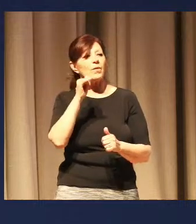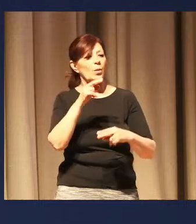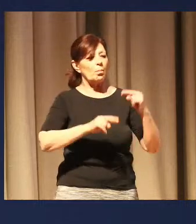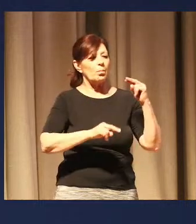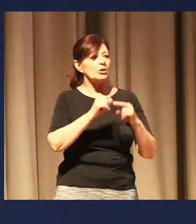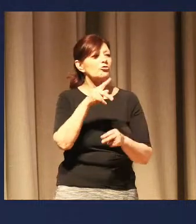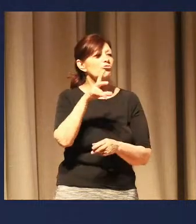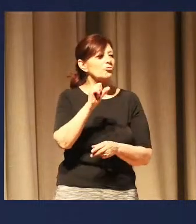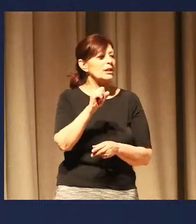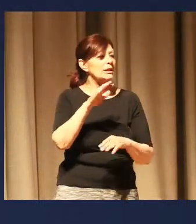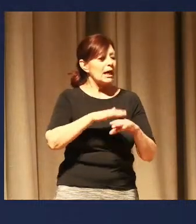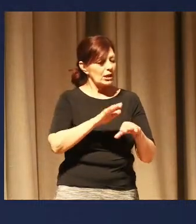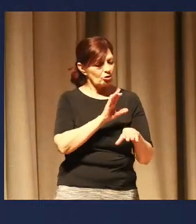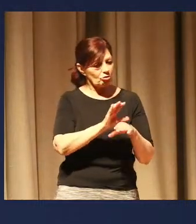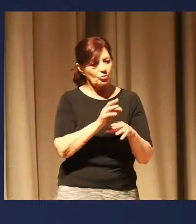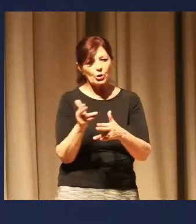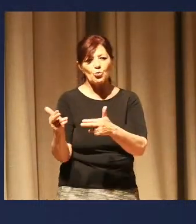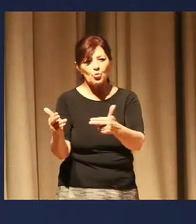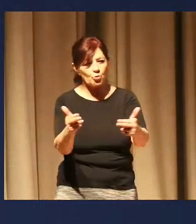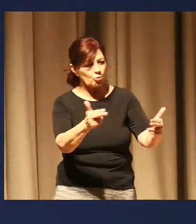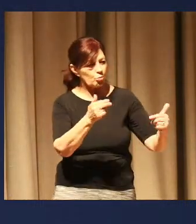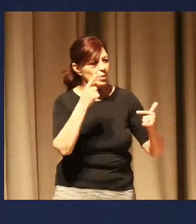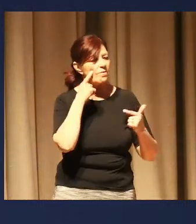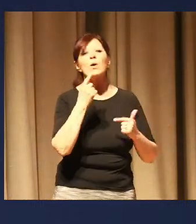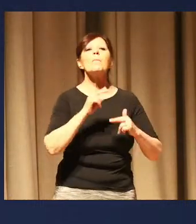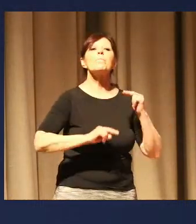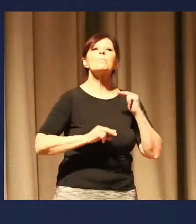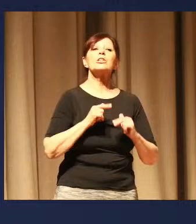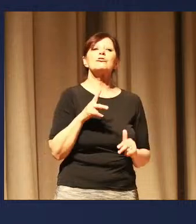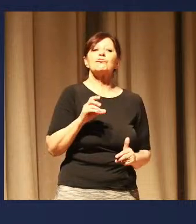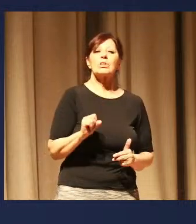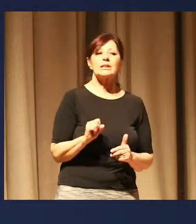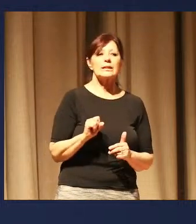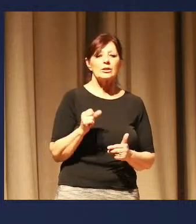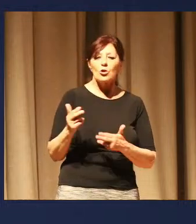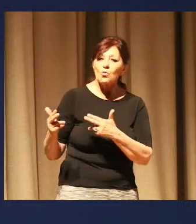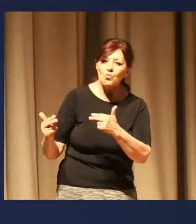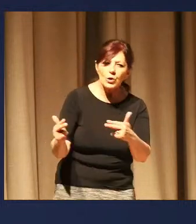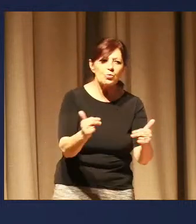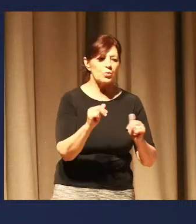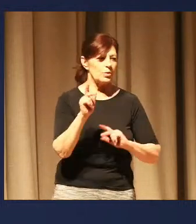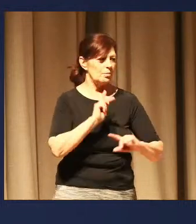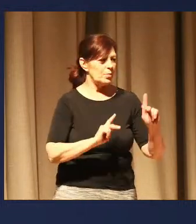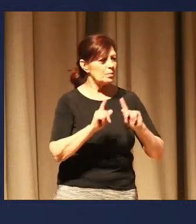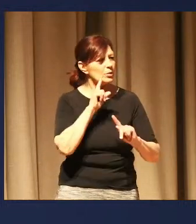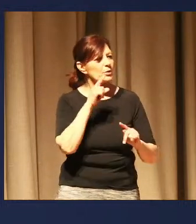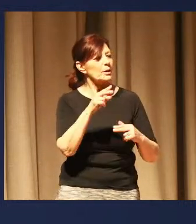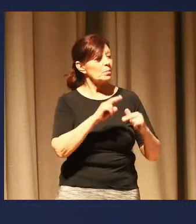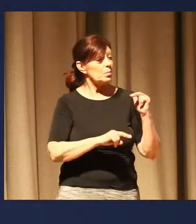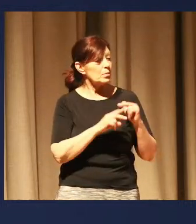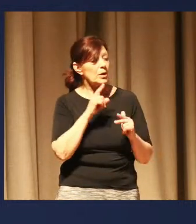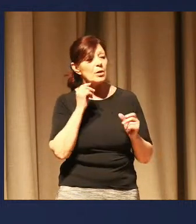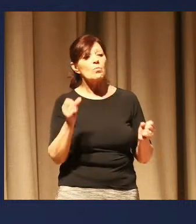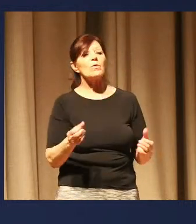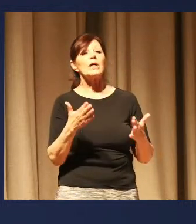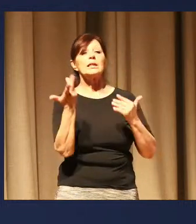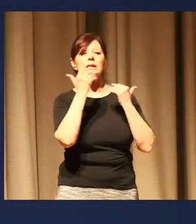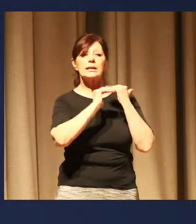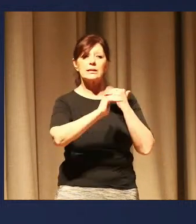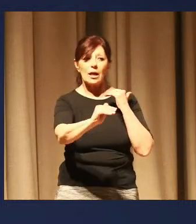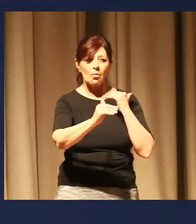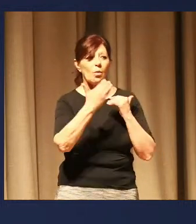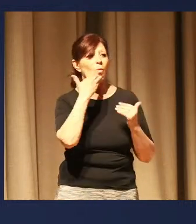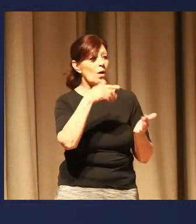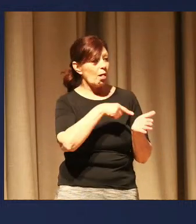Council on career recruitment events for the building trades. Recruiting individuals into the building trades provides stable,